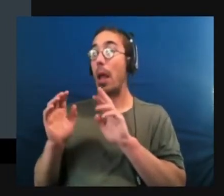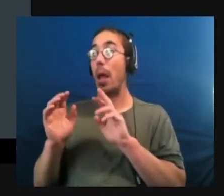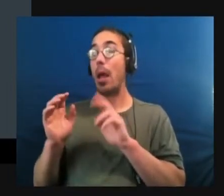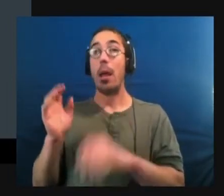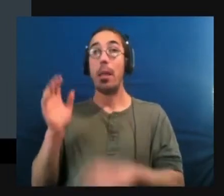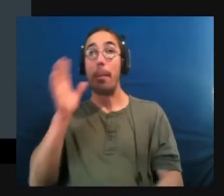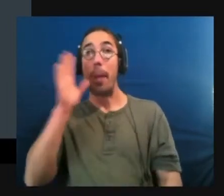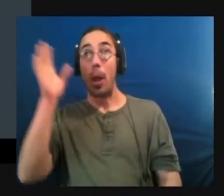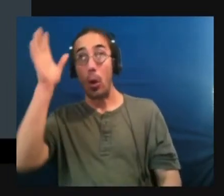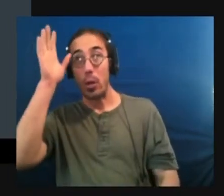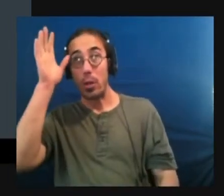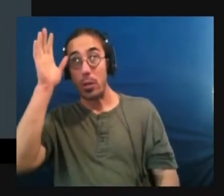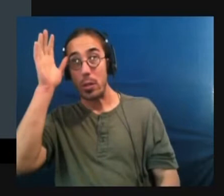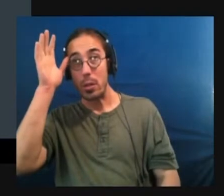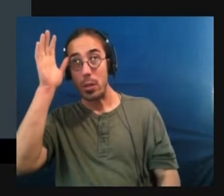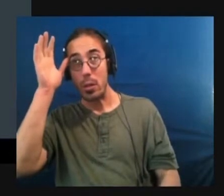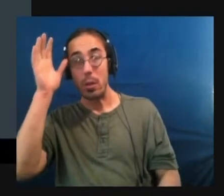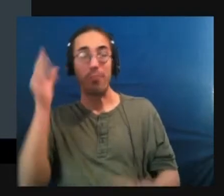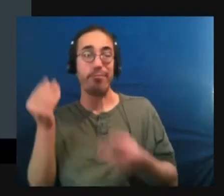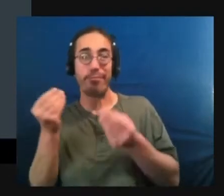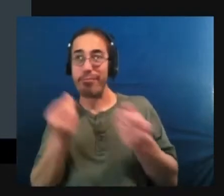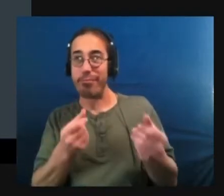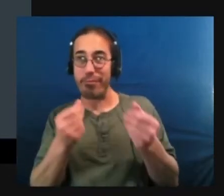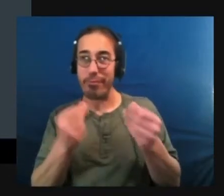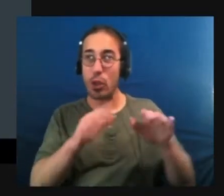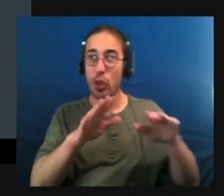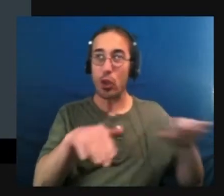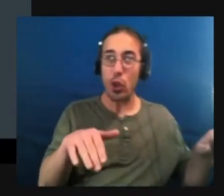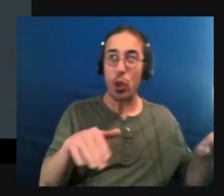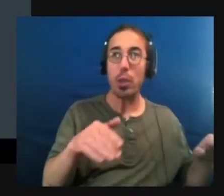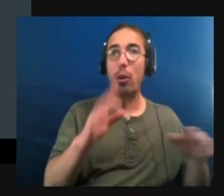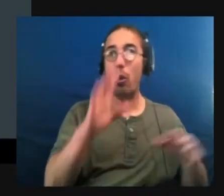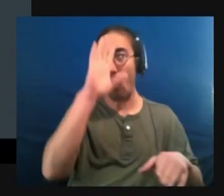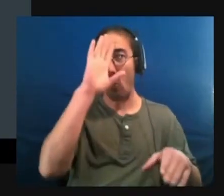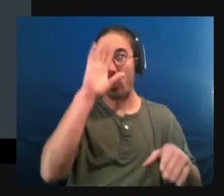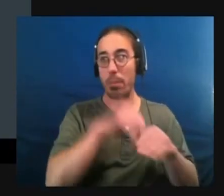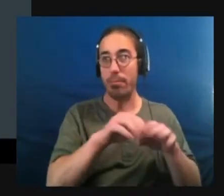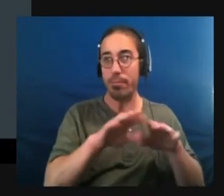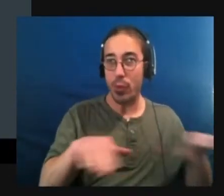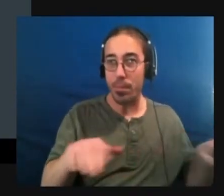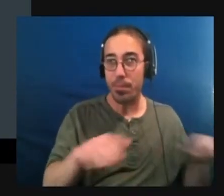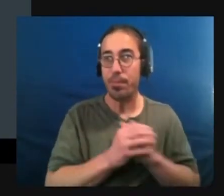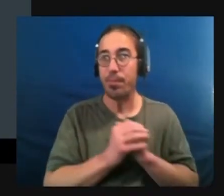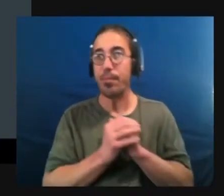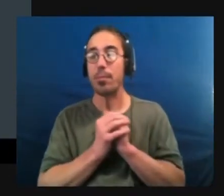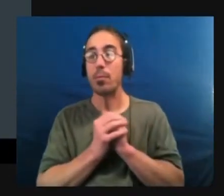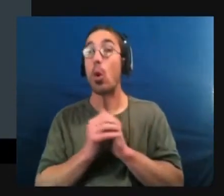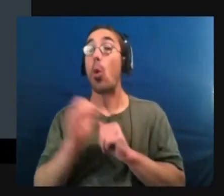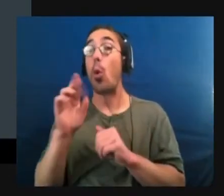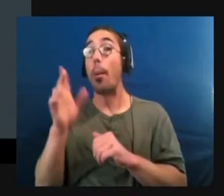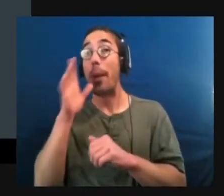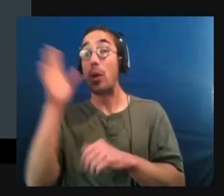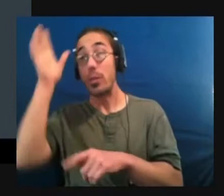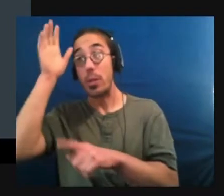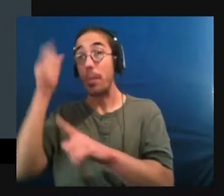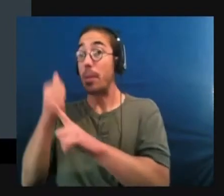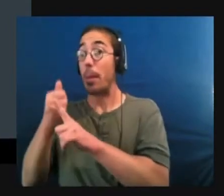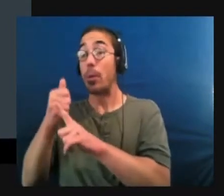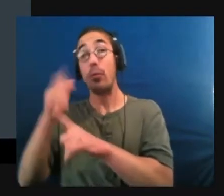autism or people parenting autistic people. The literature was